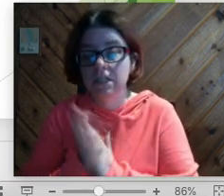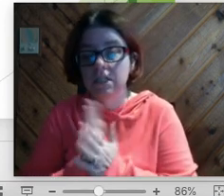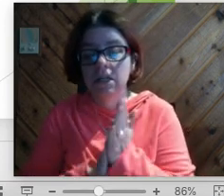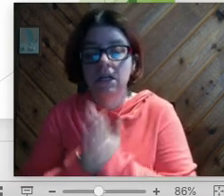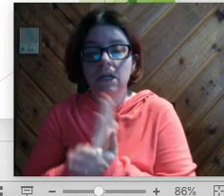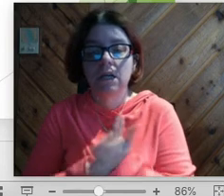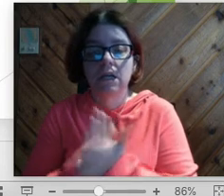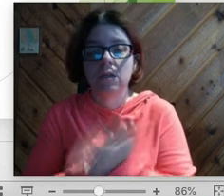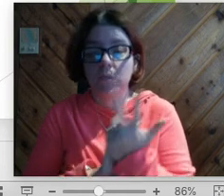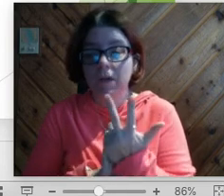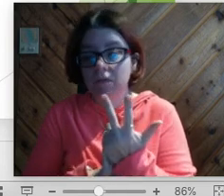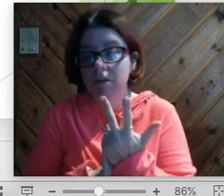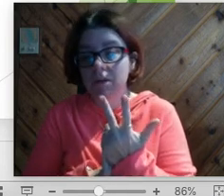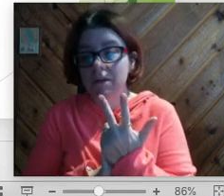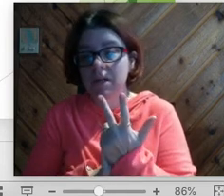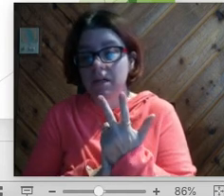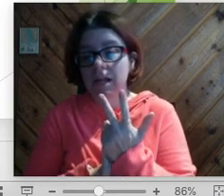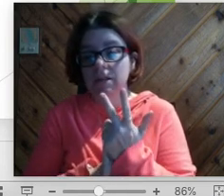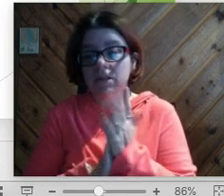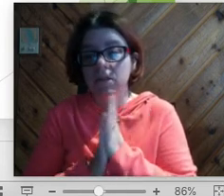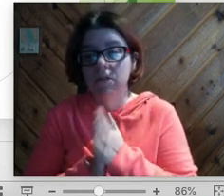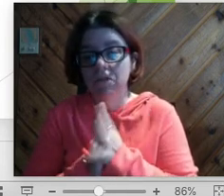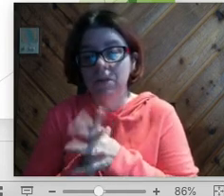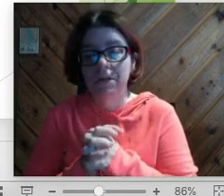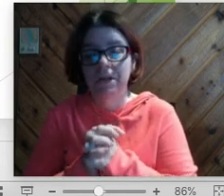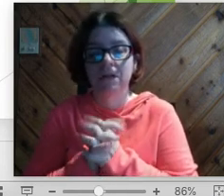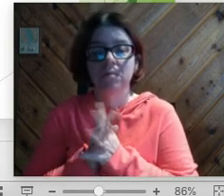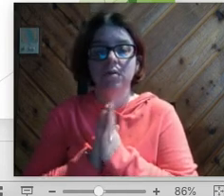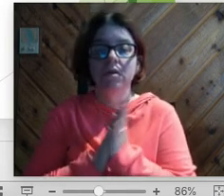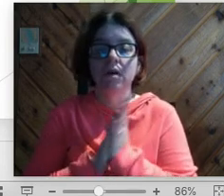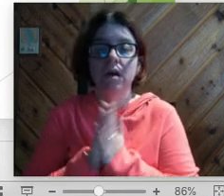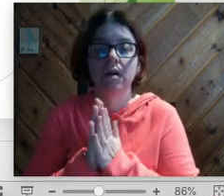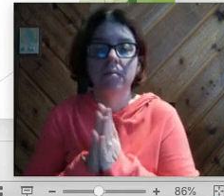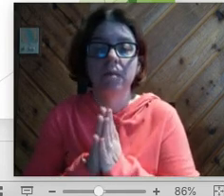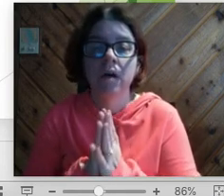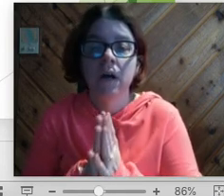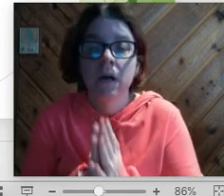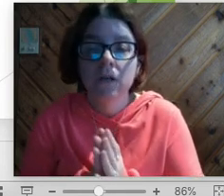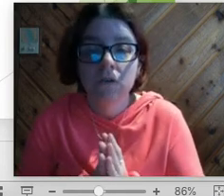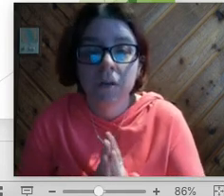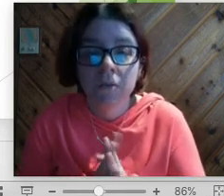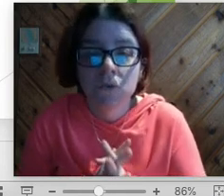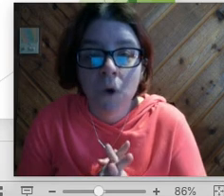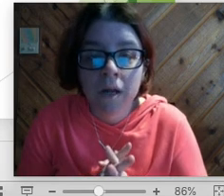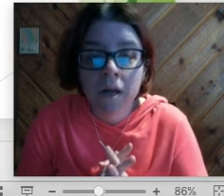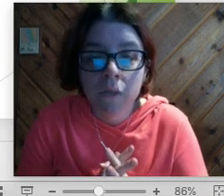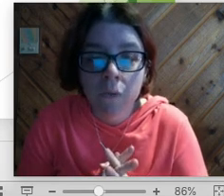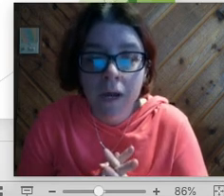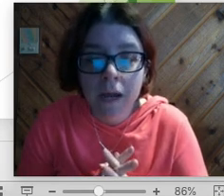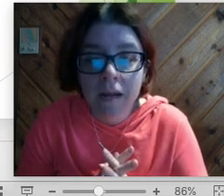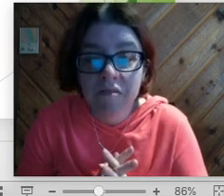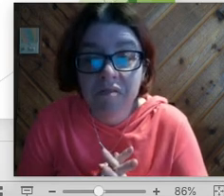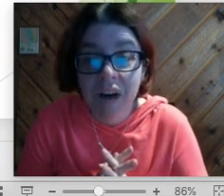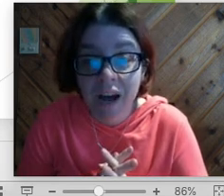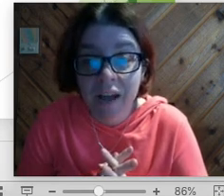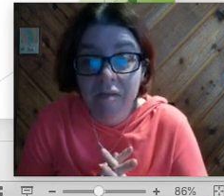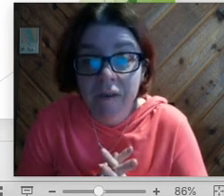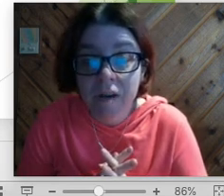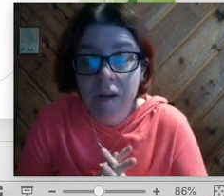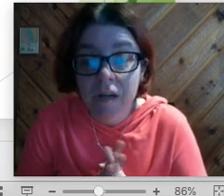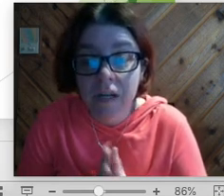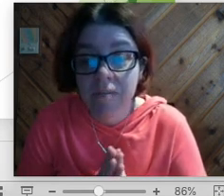sentences. 3 of them are going to be done in class. 3 of them are going to be done on computer. So numbers